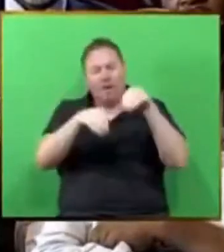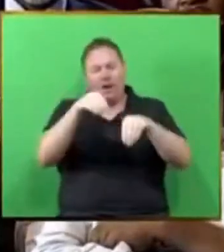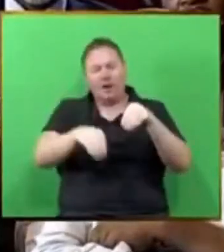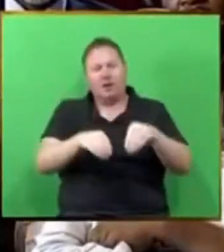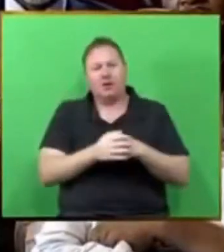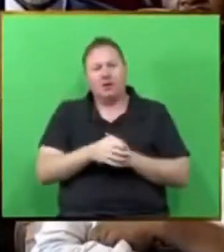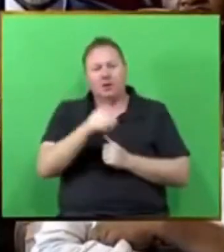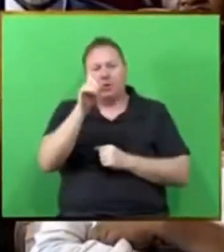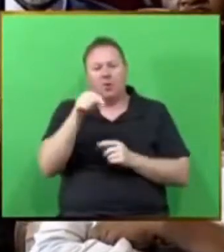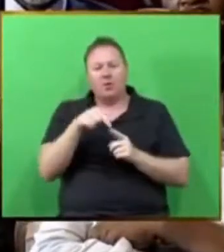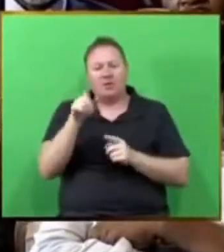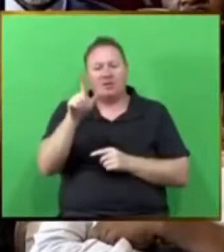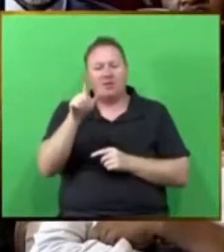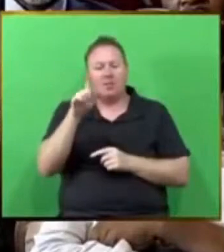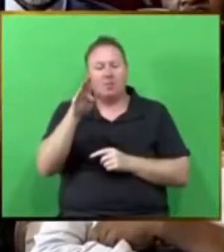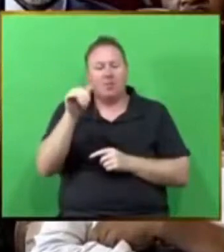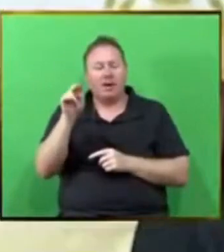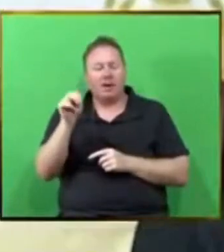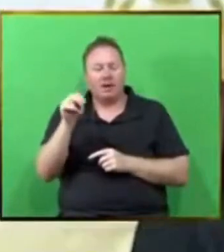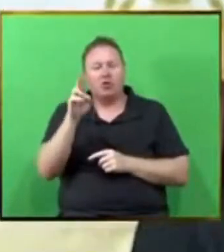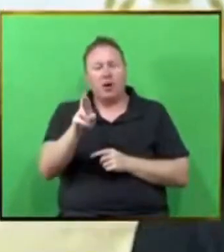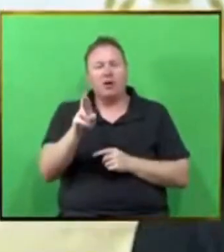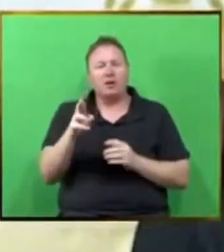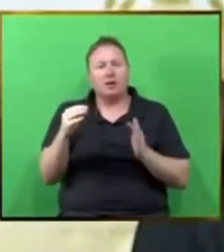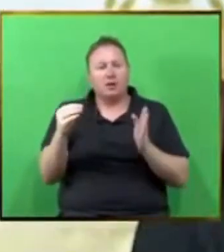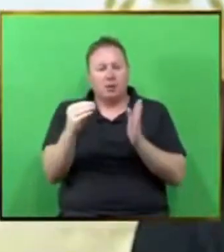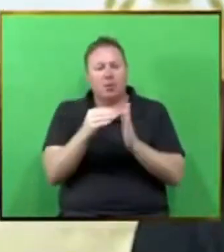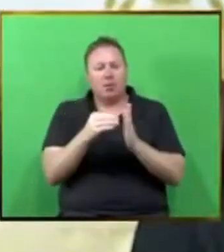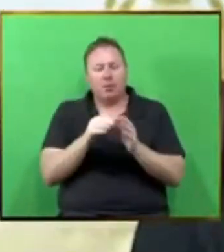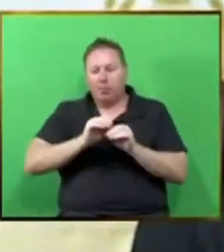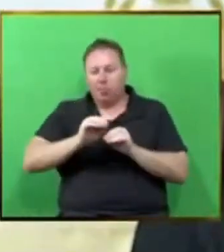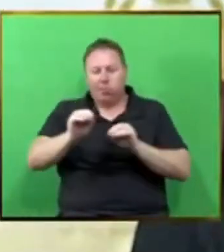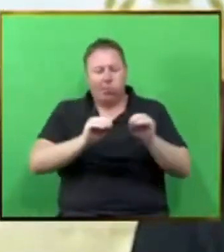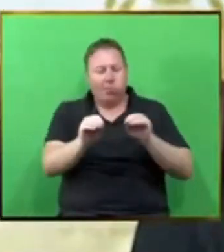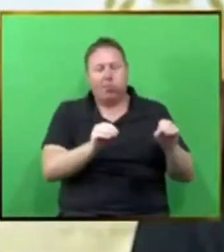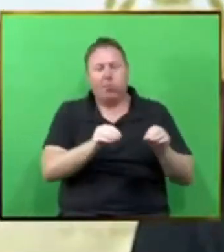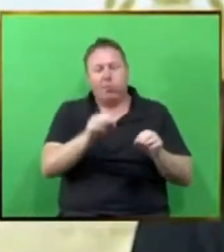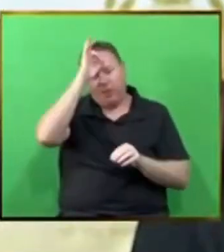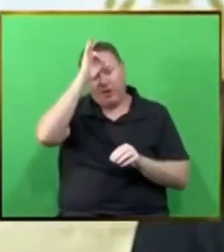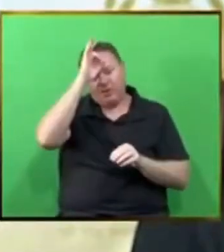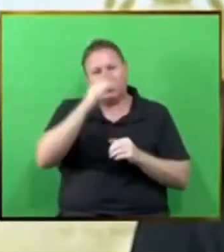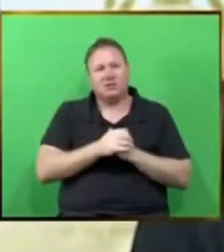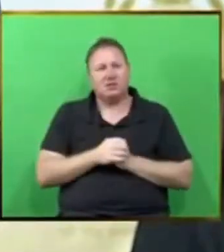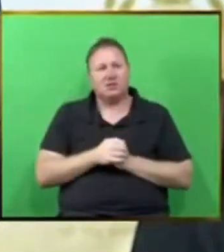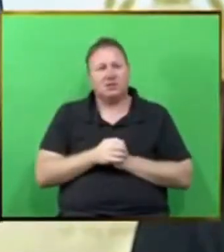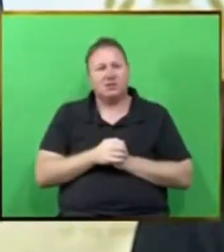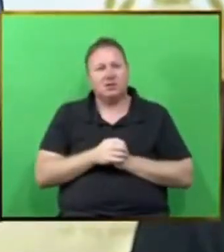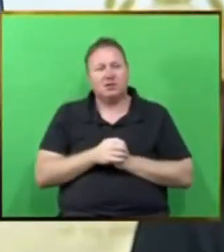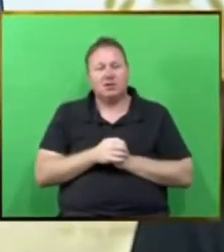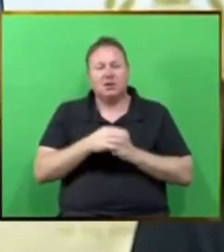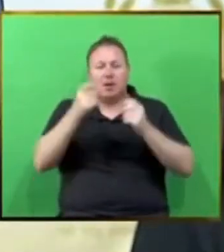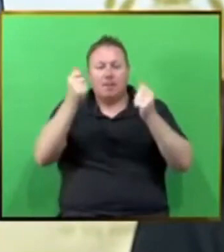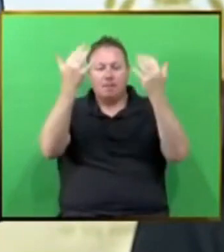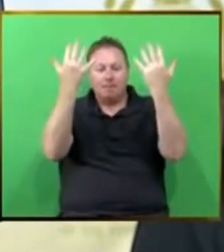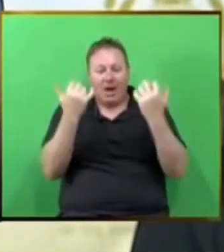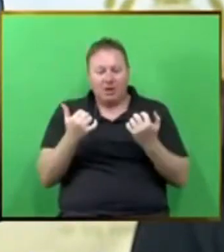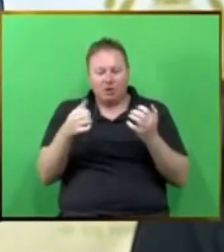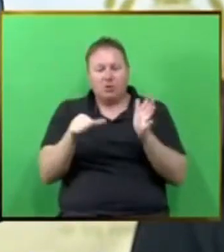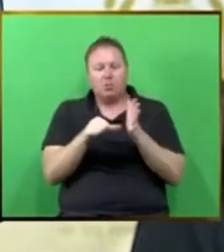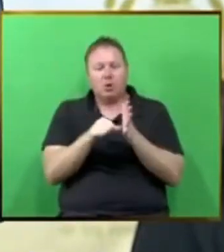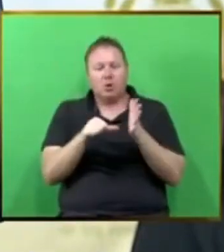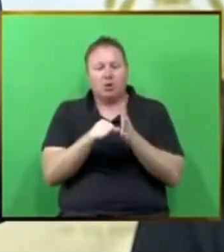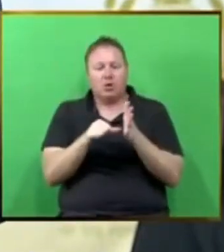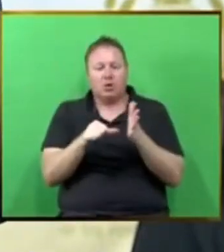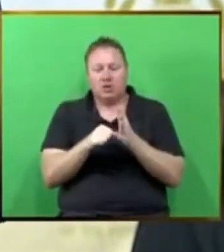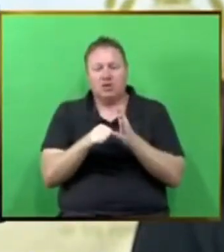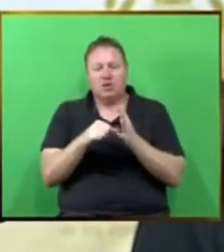allocated for the deployment of the police, including vehicle procurement. This budget is also prioritizing infrastructure